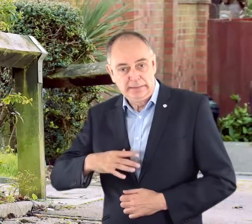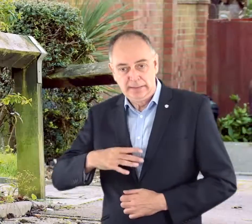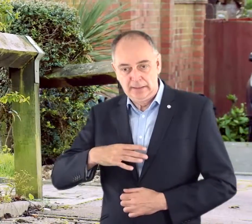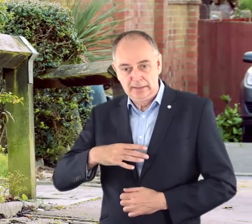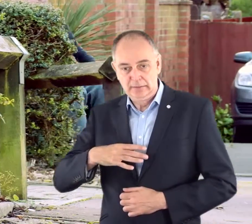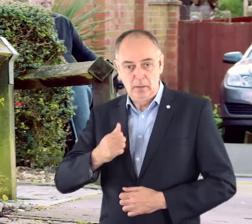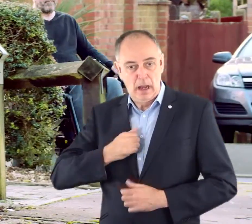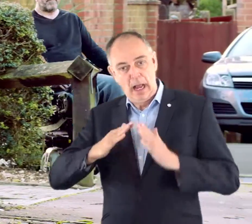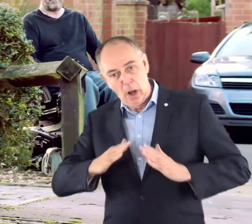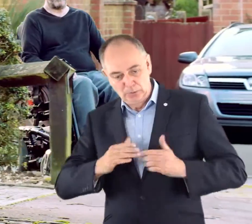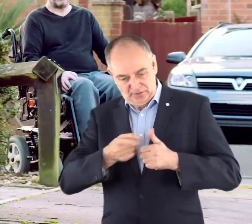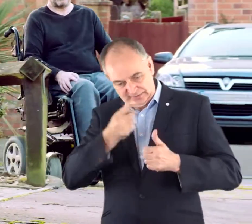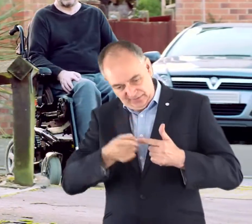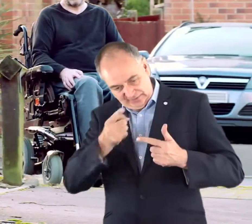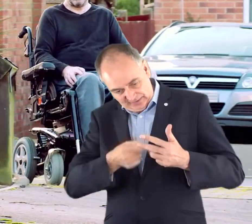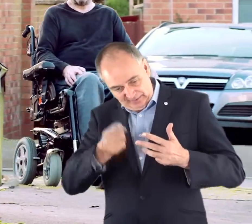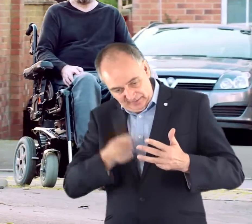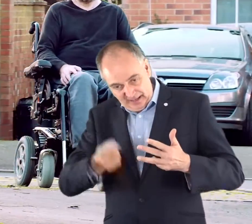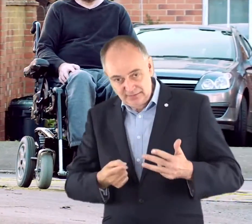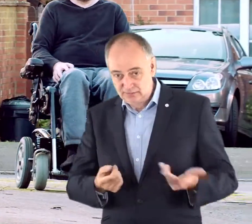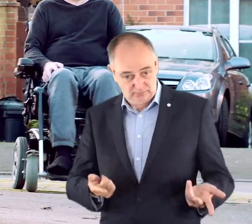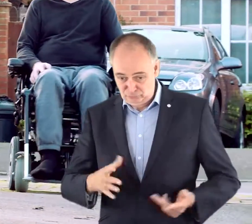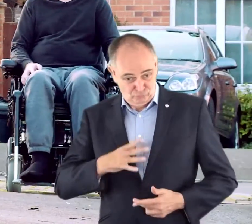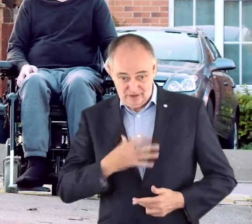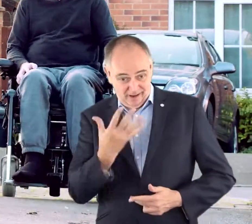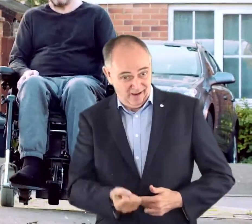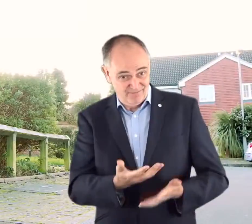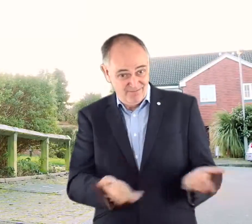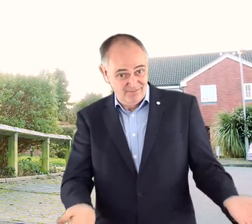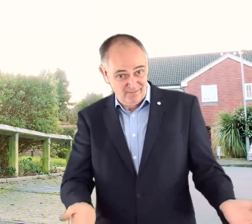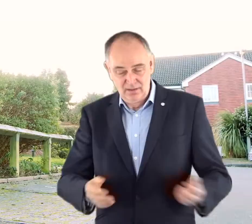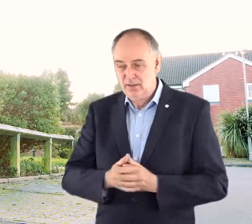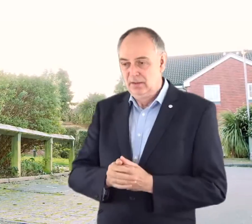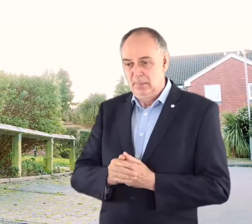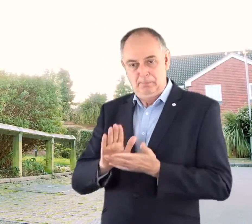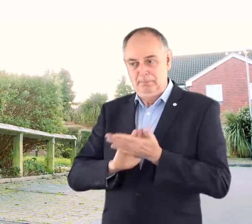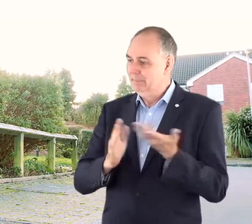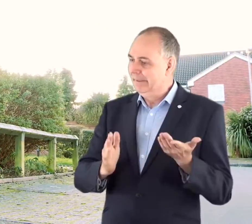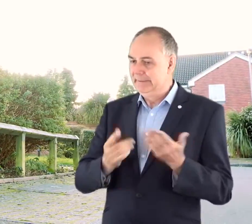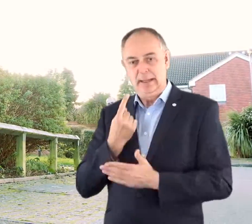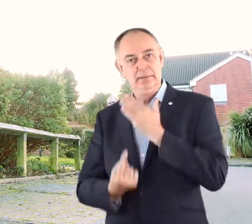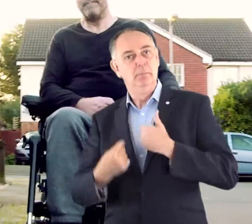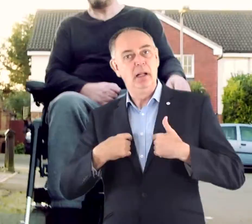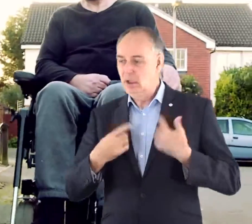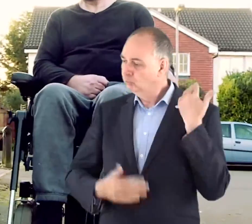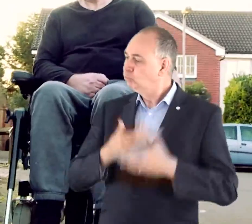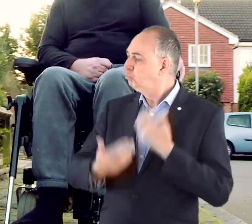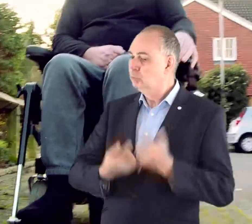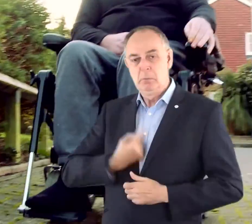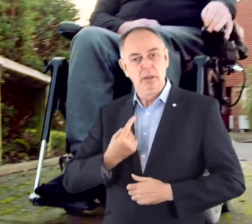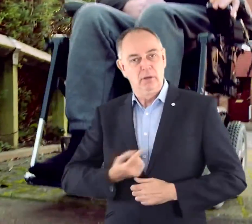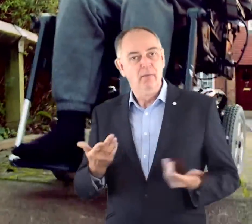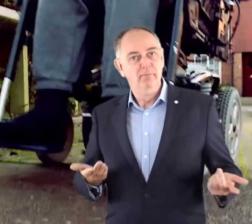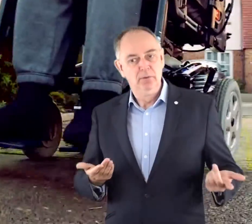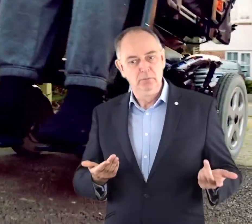is here. I live independently. I want to live independently for as long as possible. And